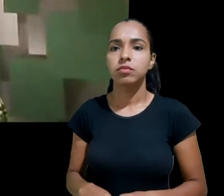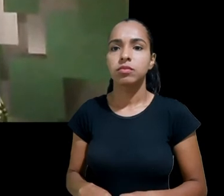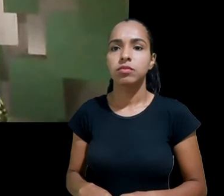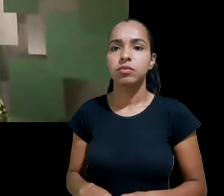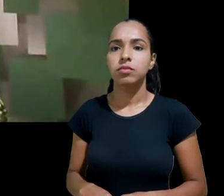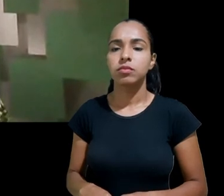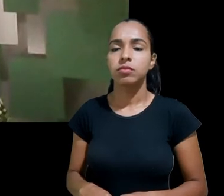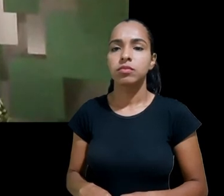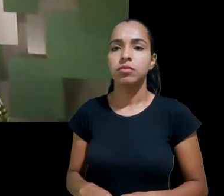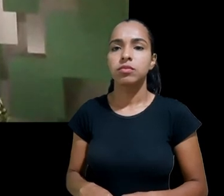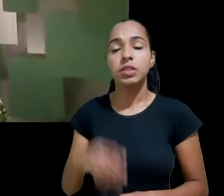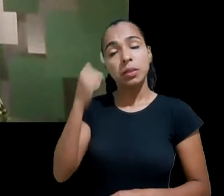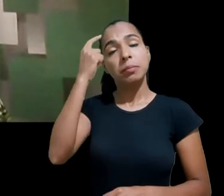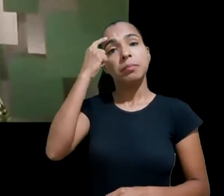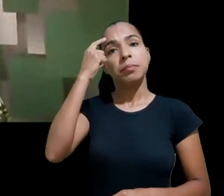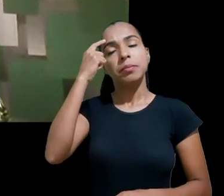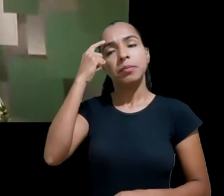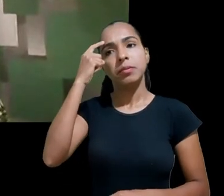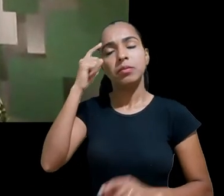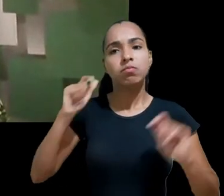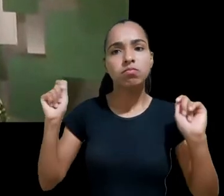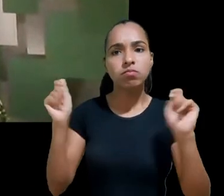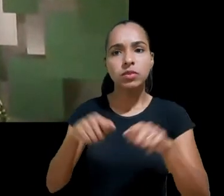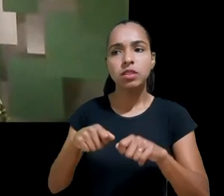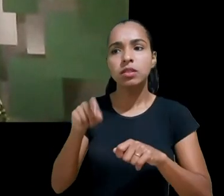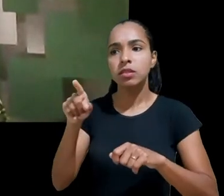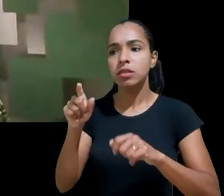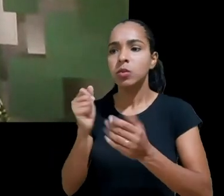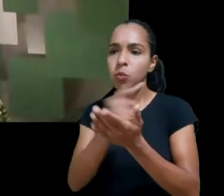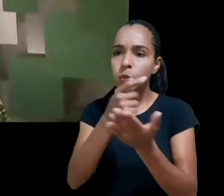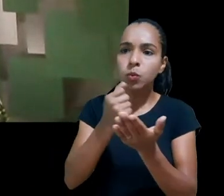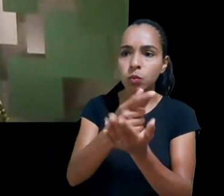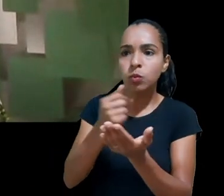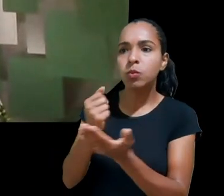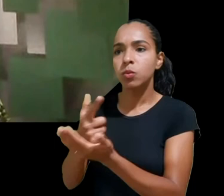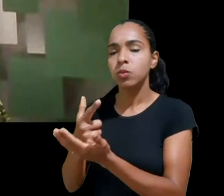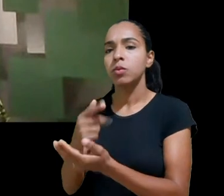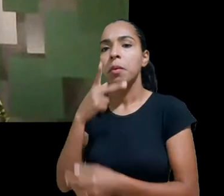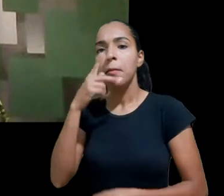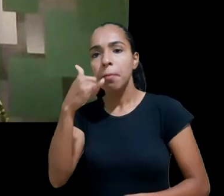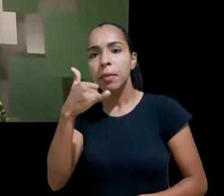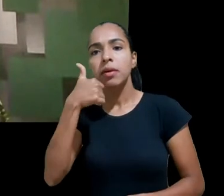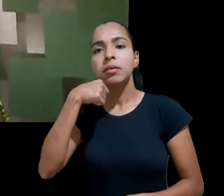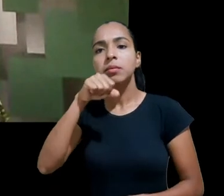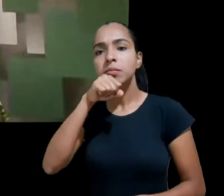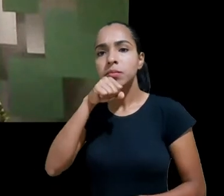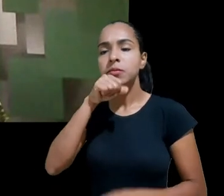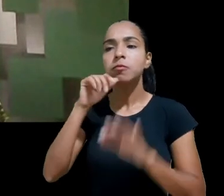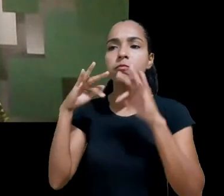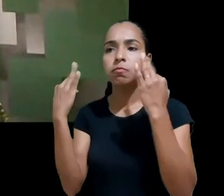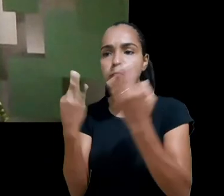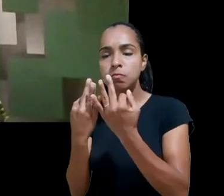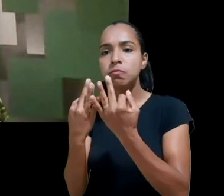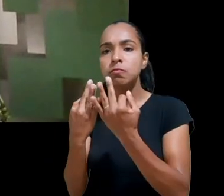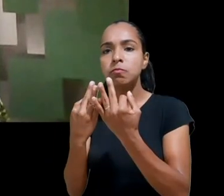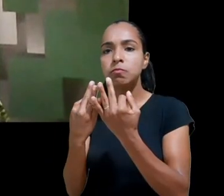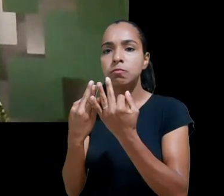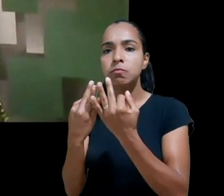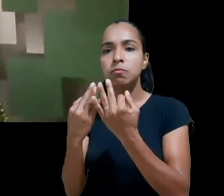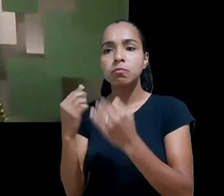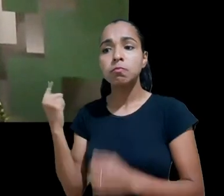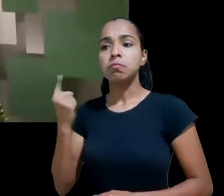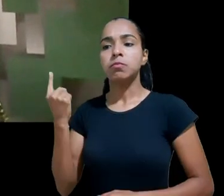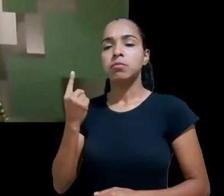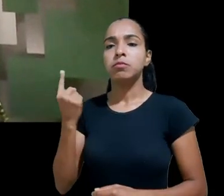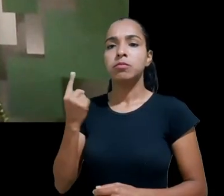the consumers enough just so if it means parents as the the first the